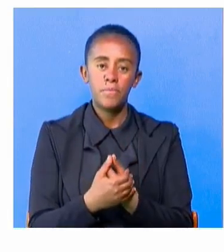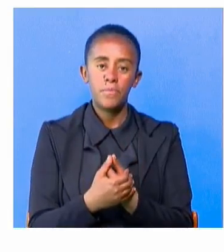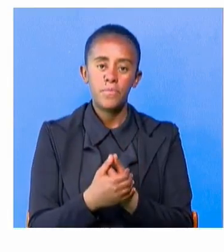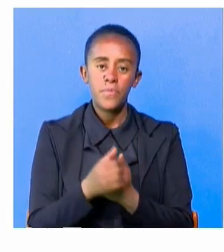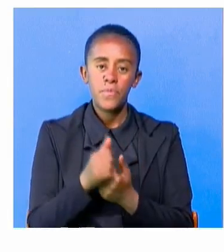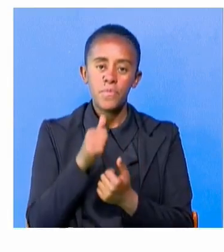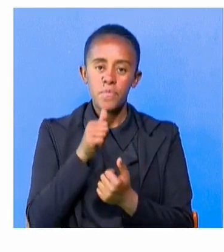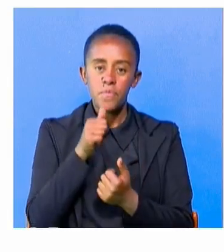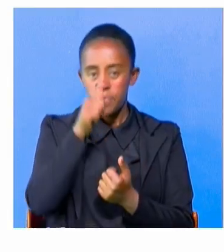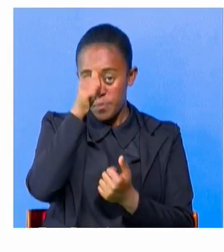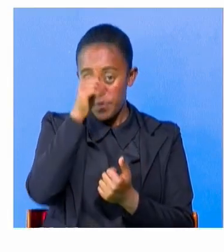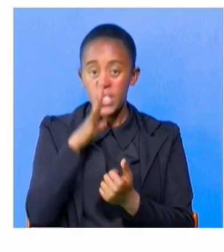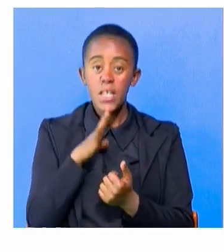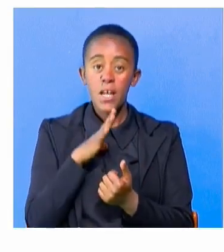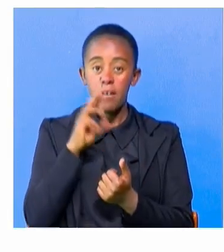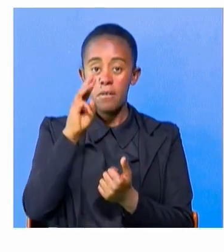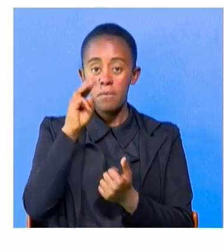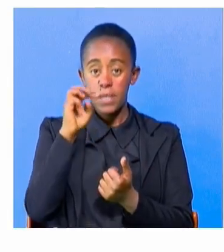Mr.